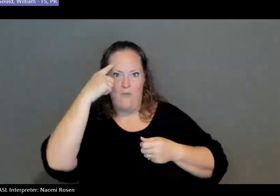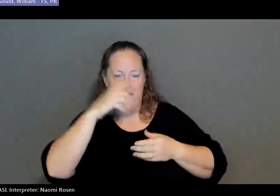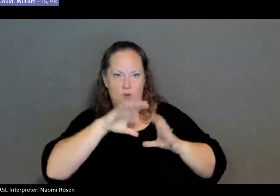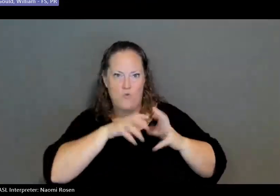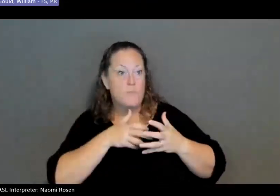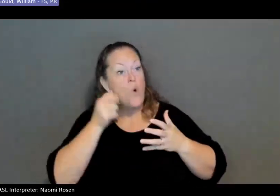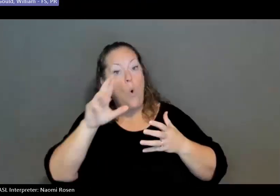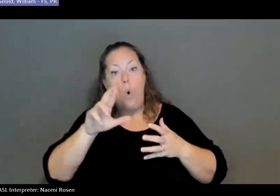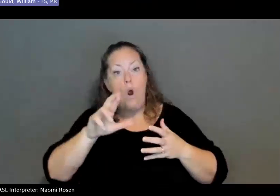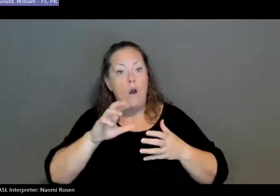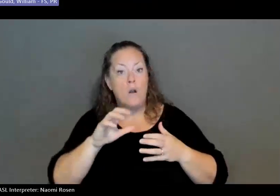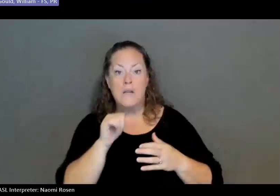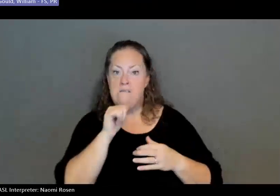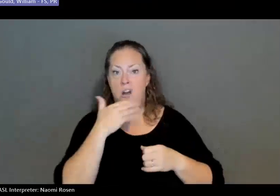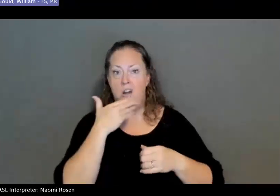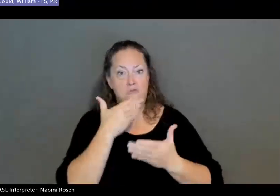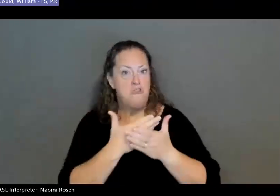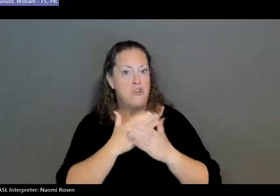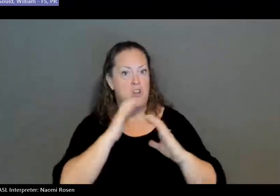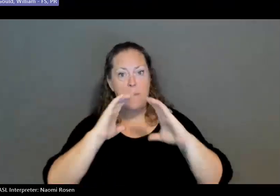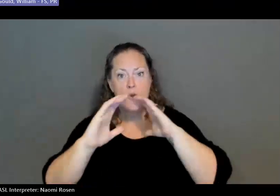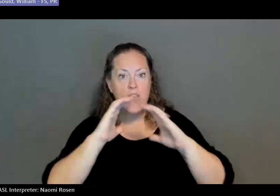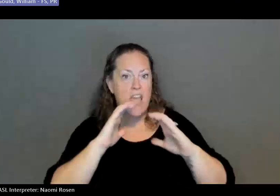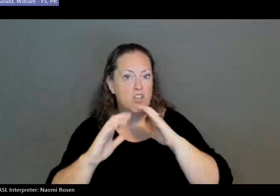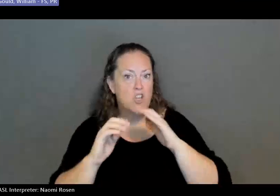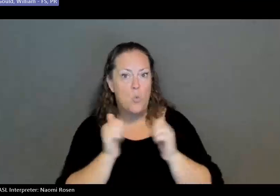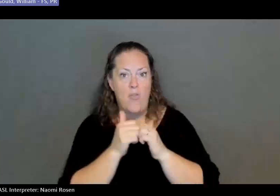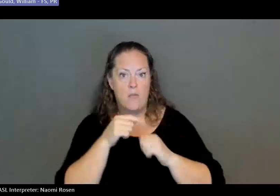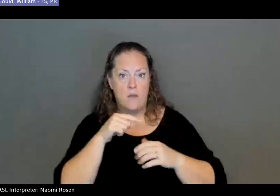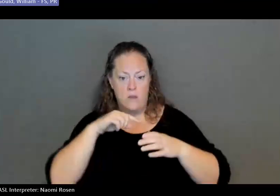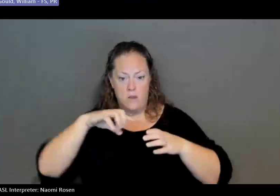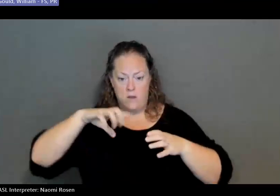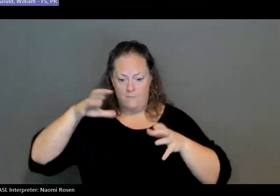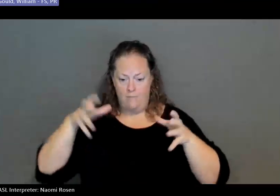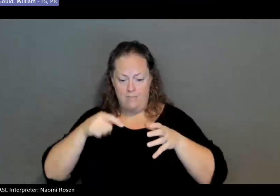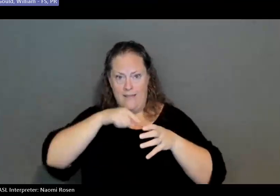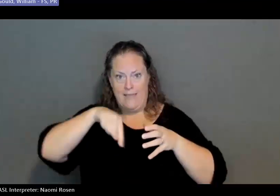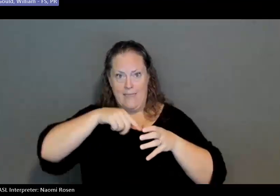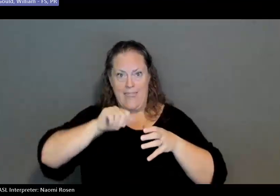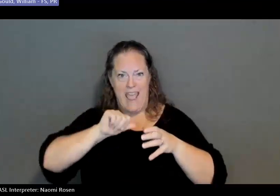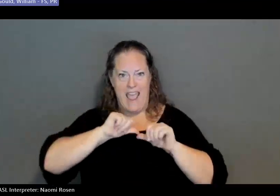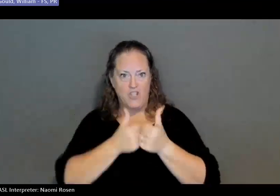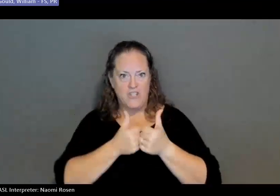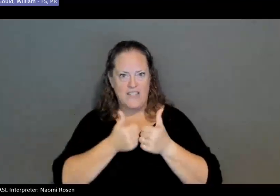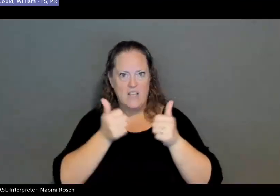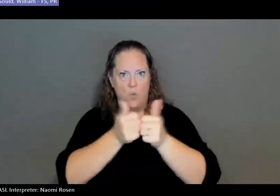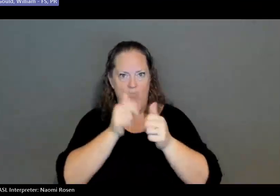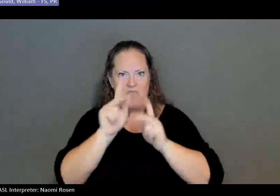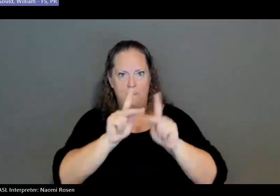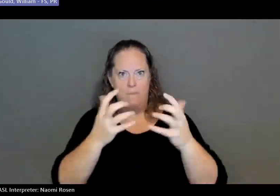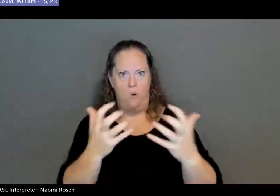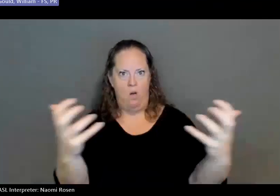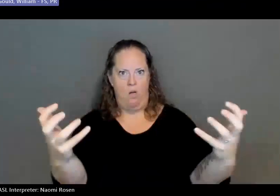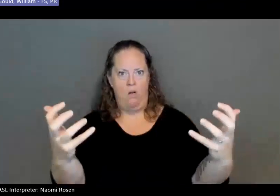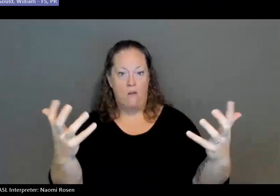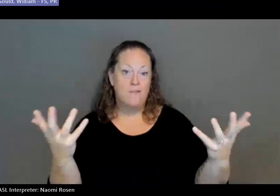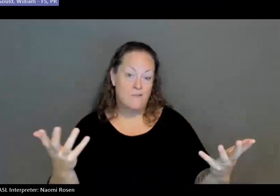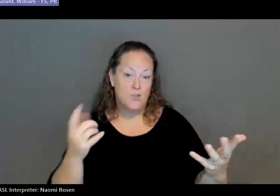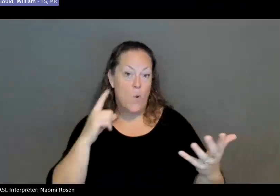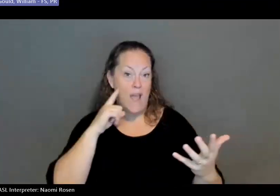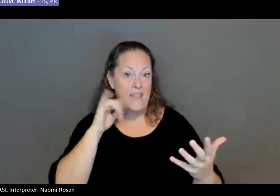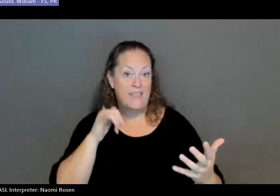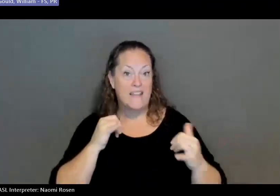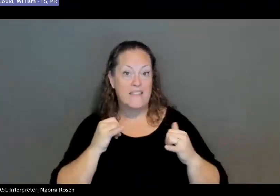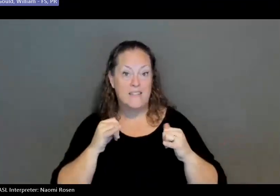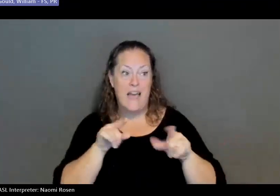communication among those agencies and people. And so one of the, and I think that's a